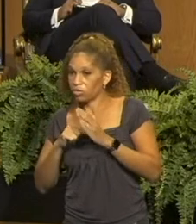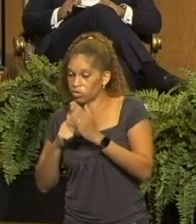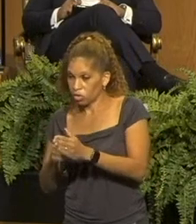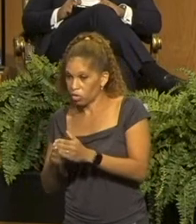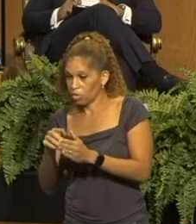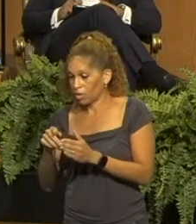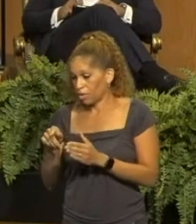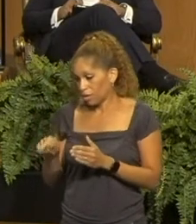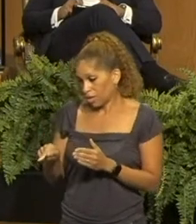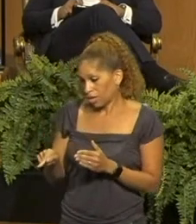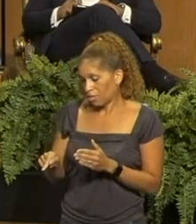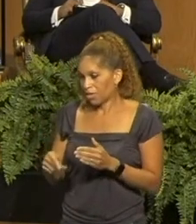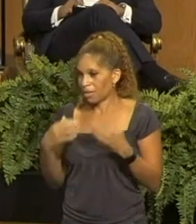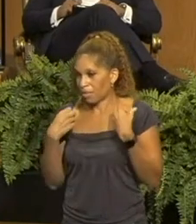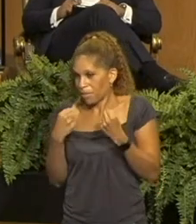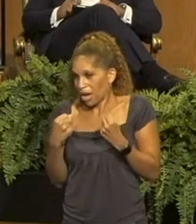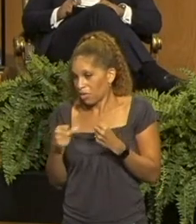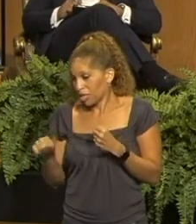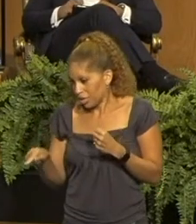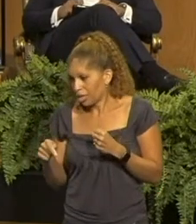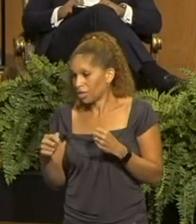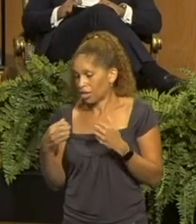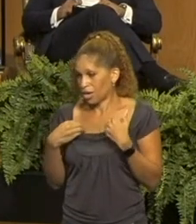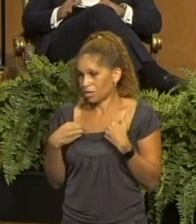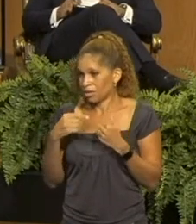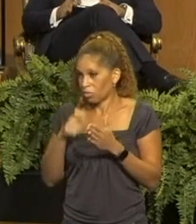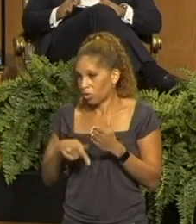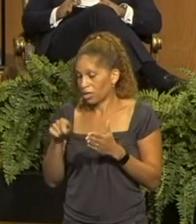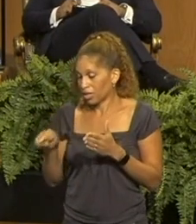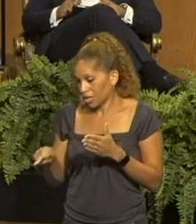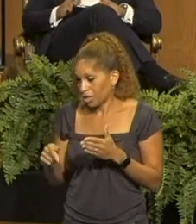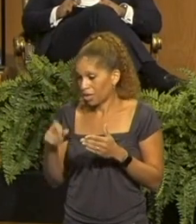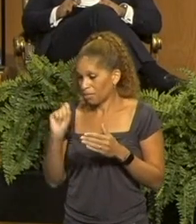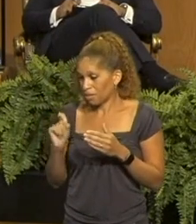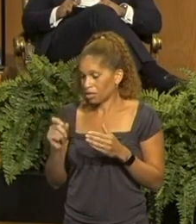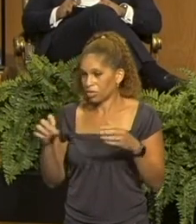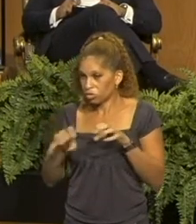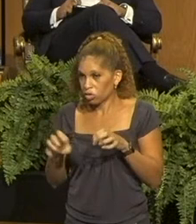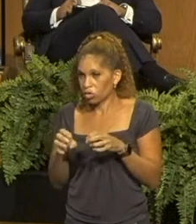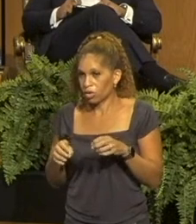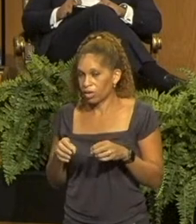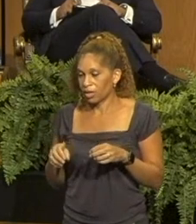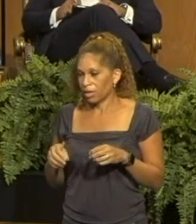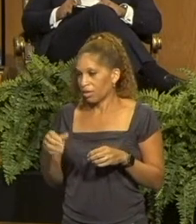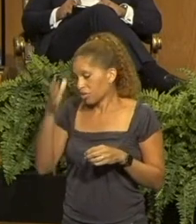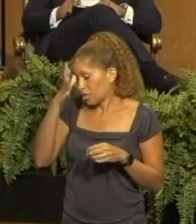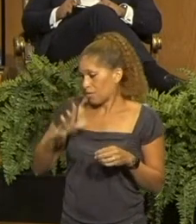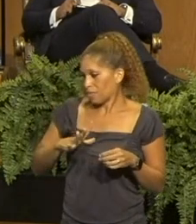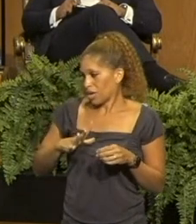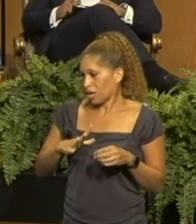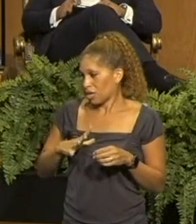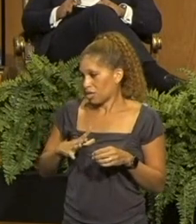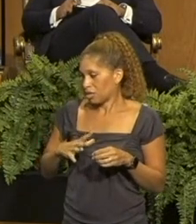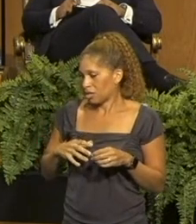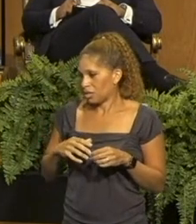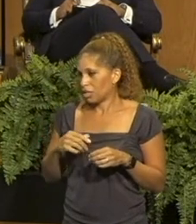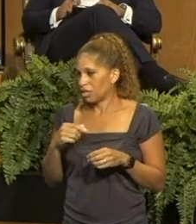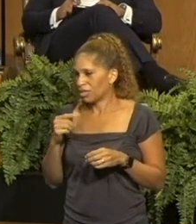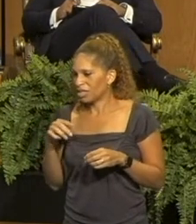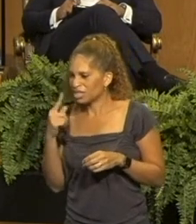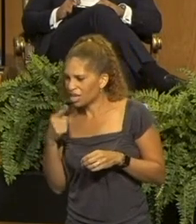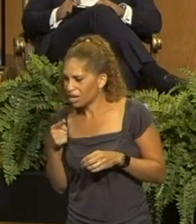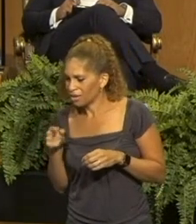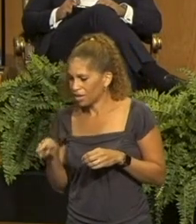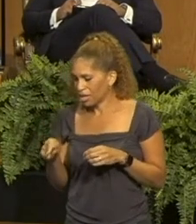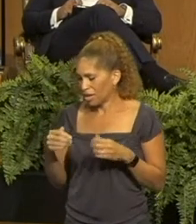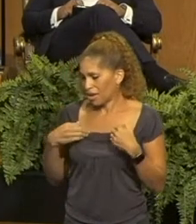he has and what he must do with the power. The man then explains that he has nobody